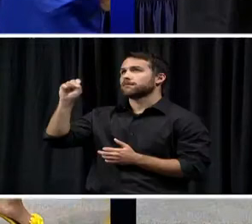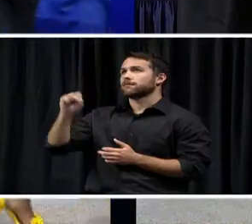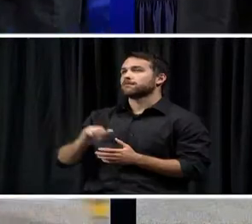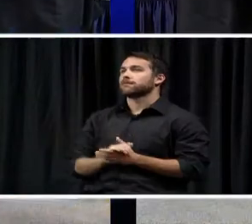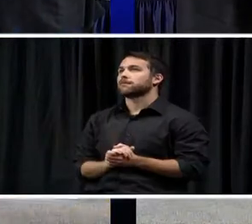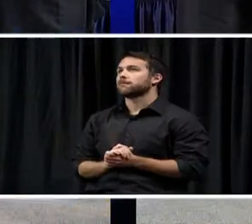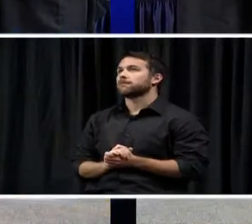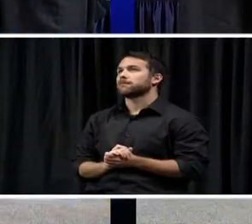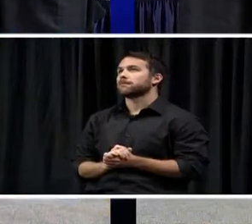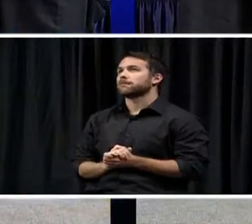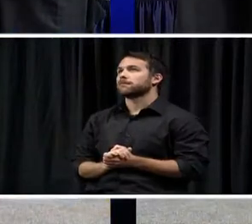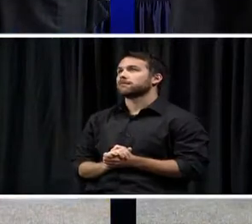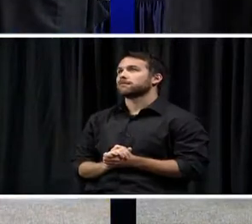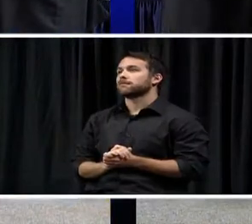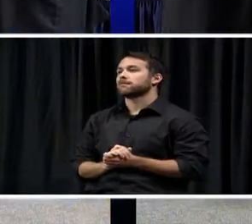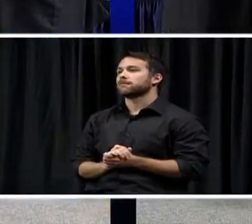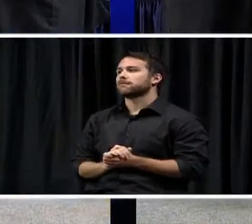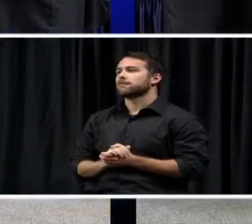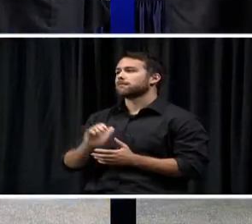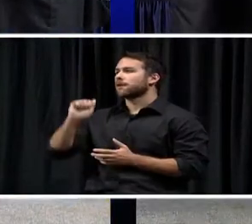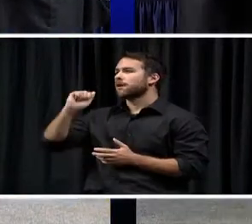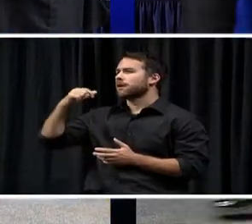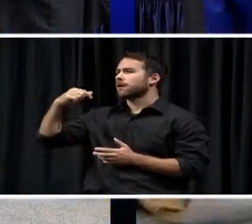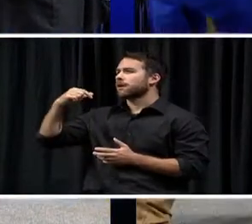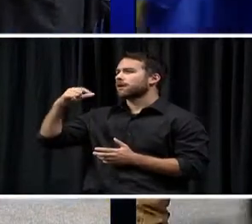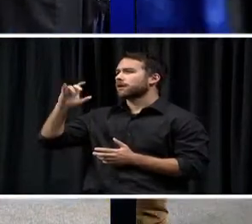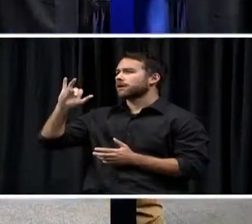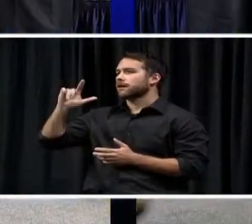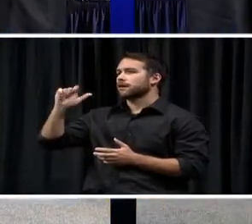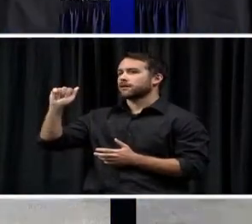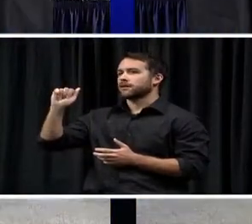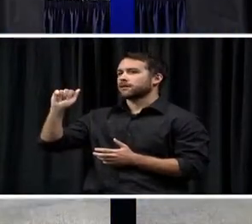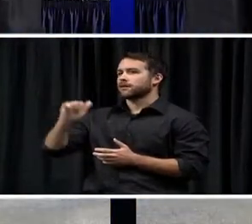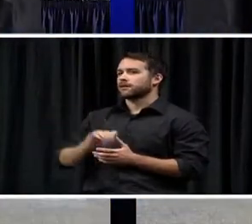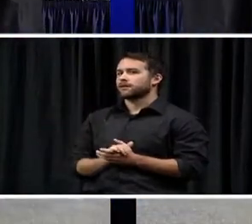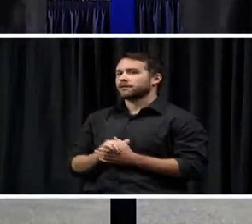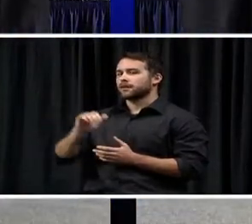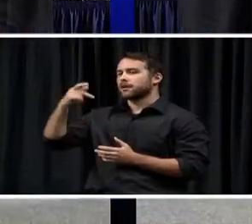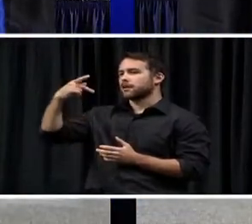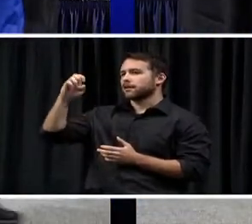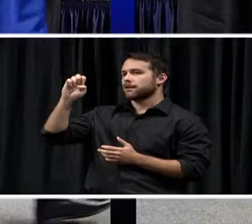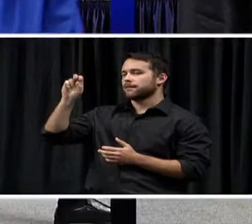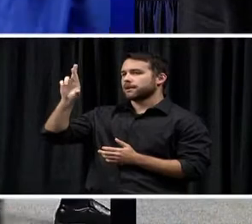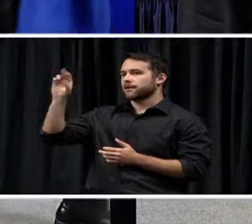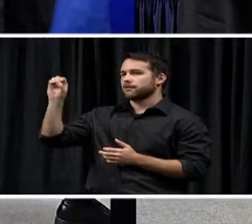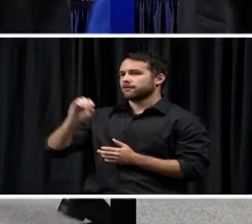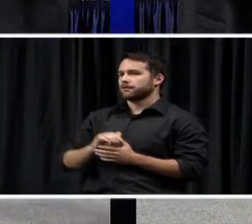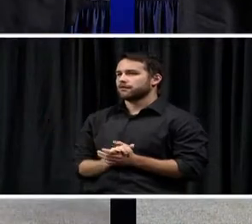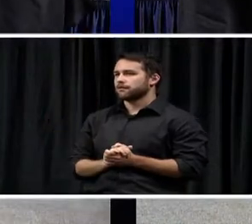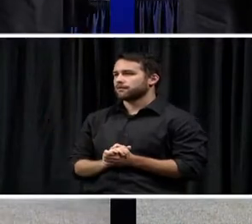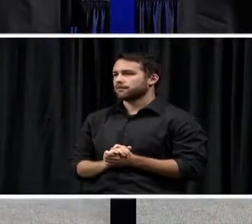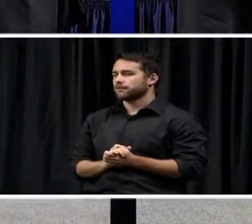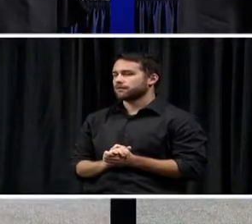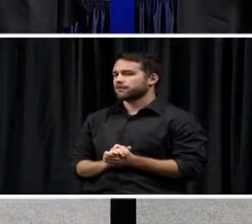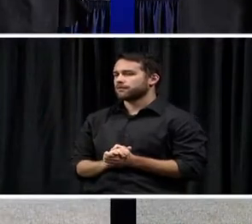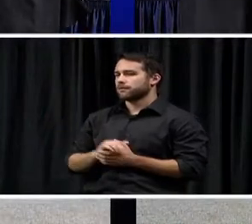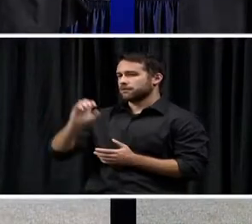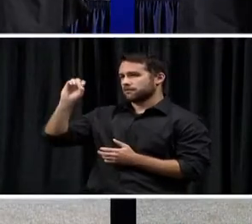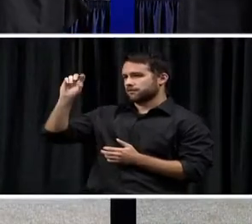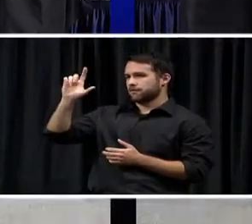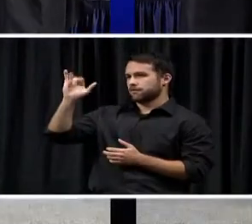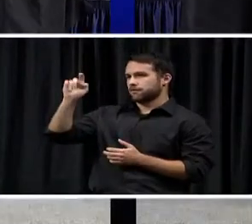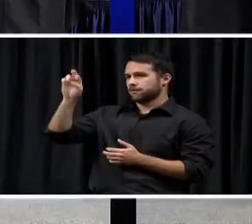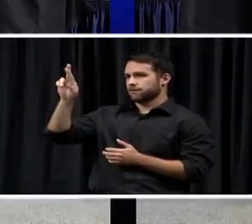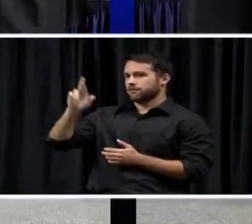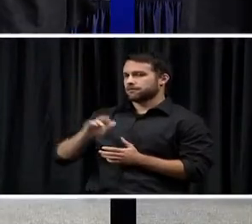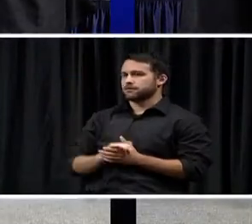Sanchez. Akili Wakilongo. Pedro Carlos Vega Oriono. Oliver